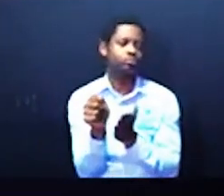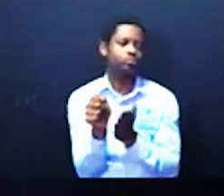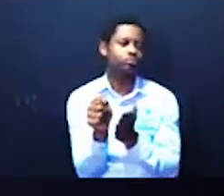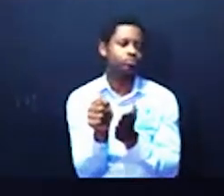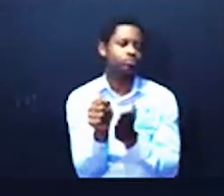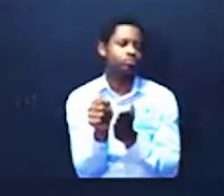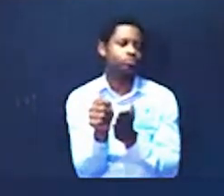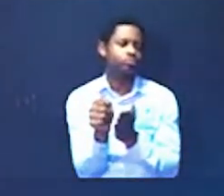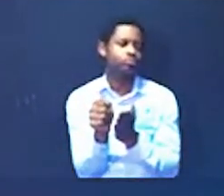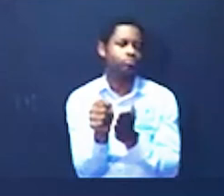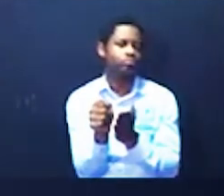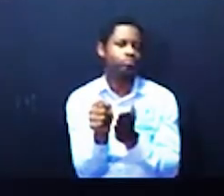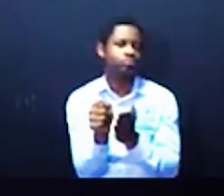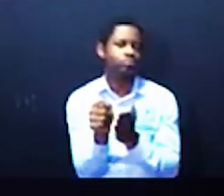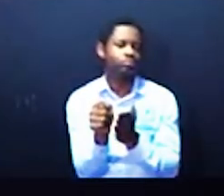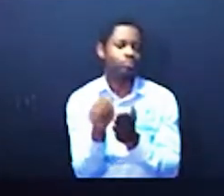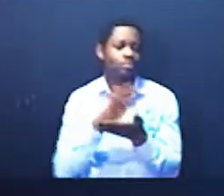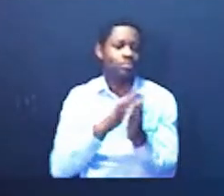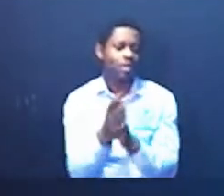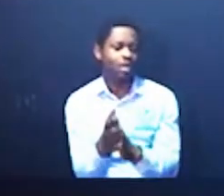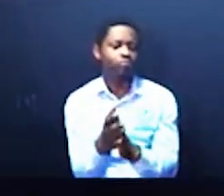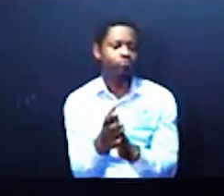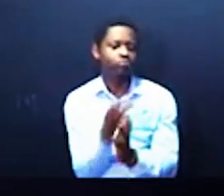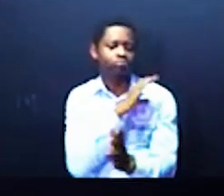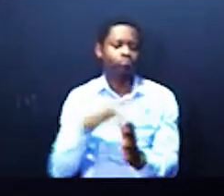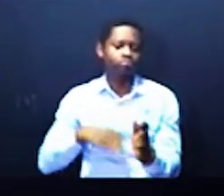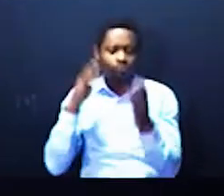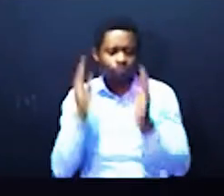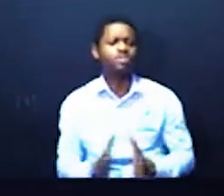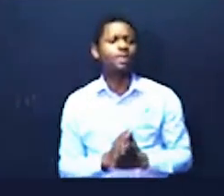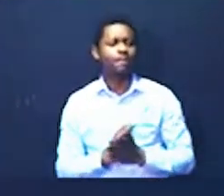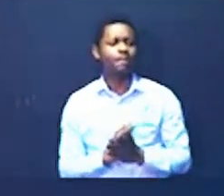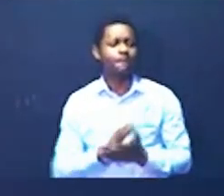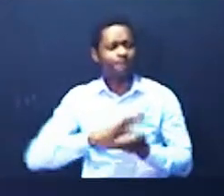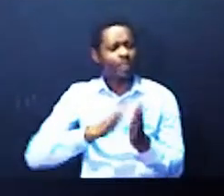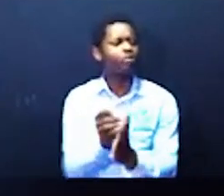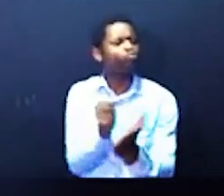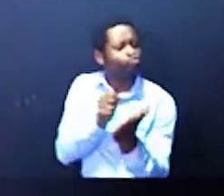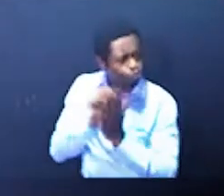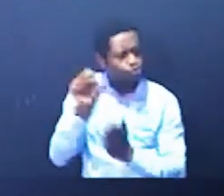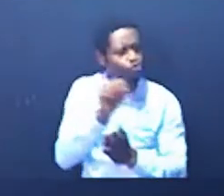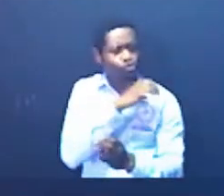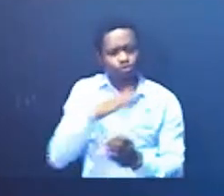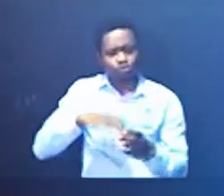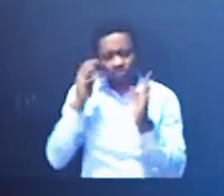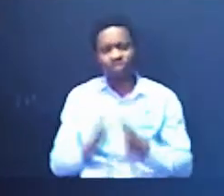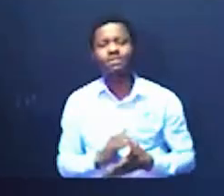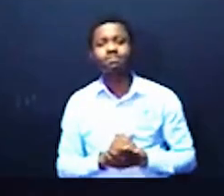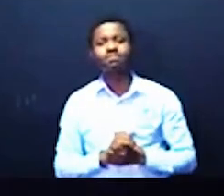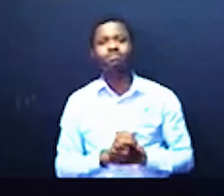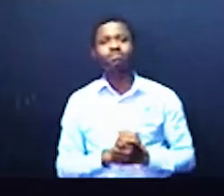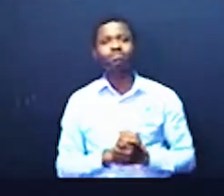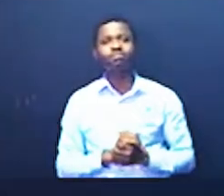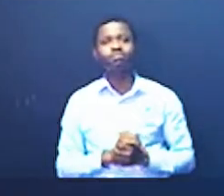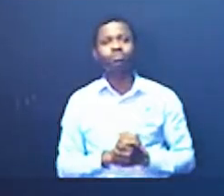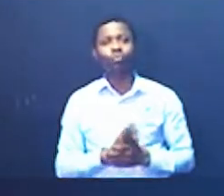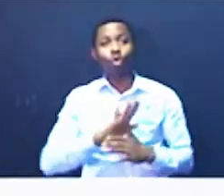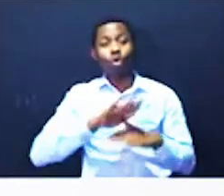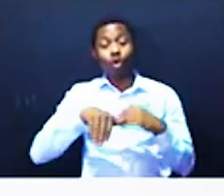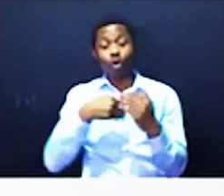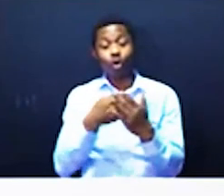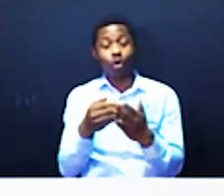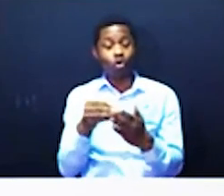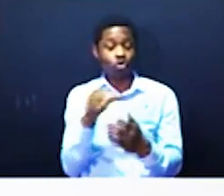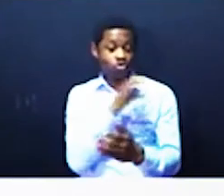Christian. Be a Christian. And be real. See, it is the duty of